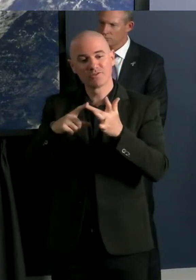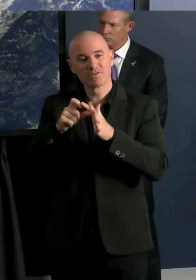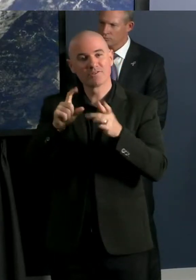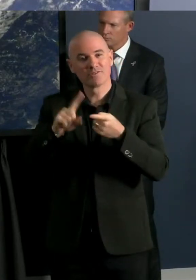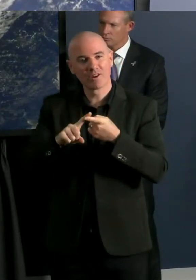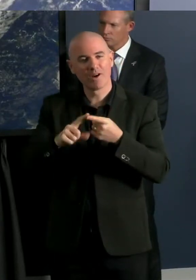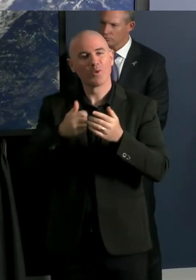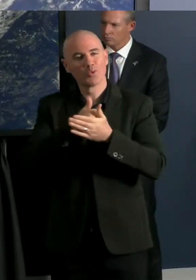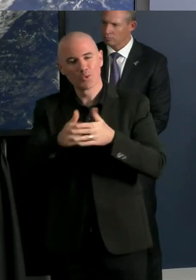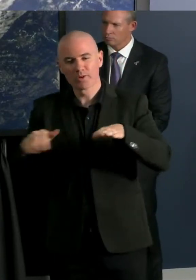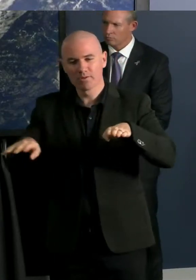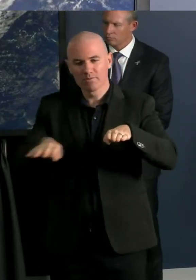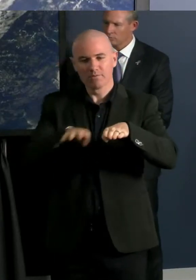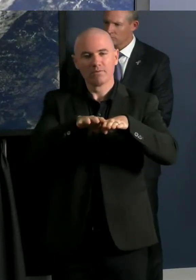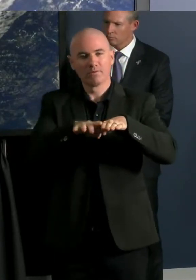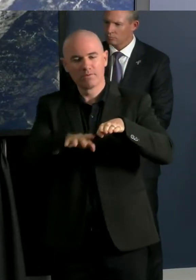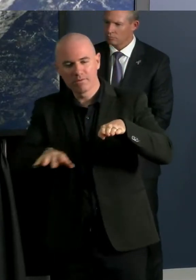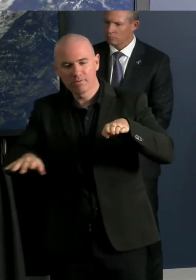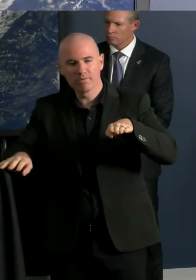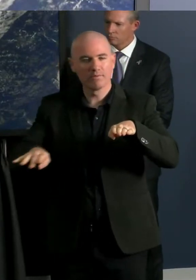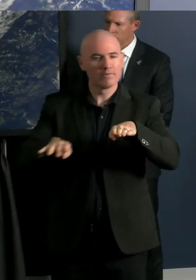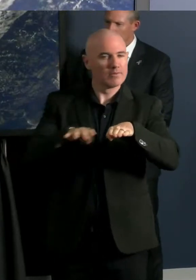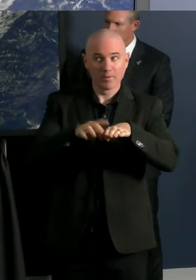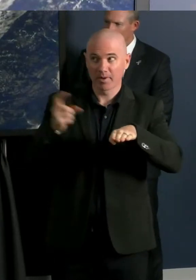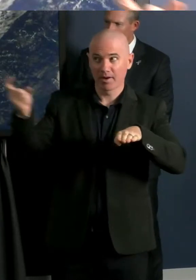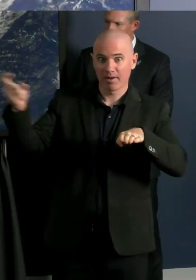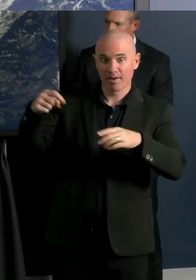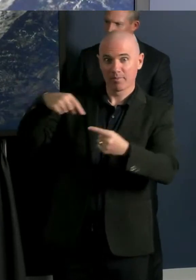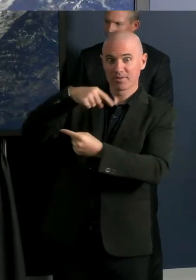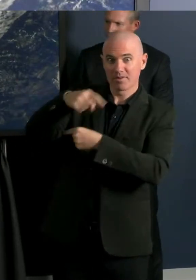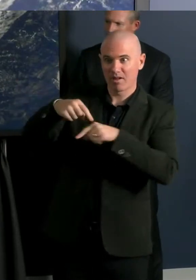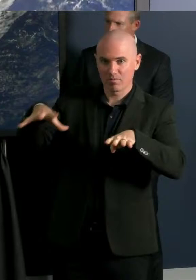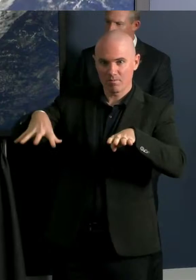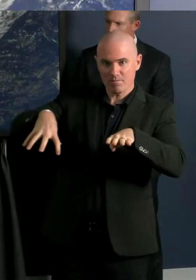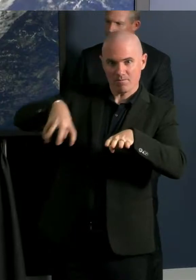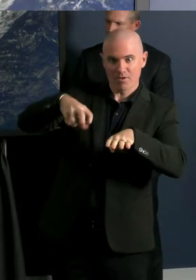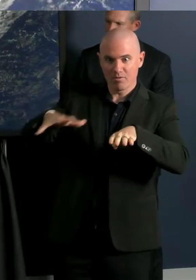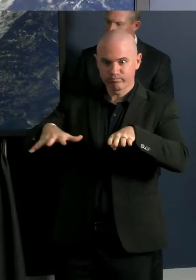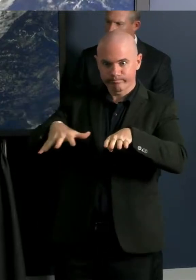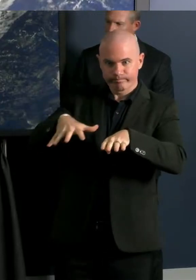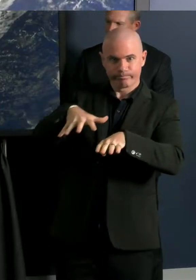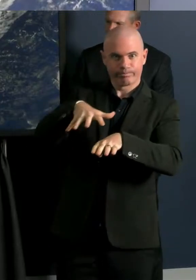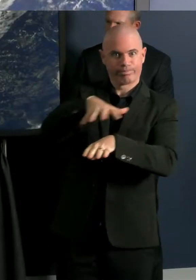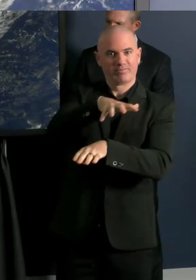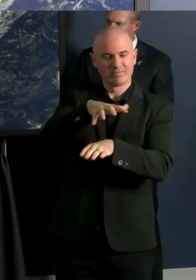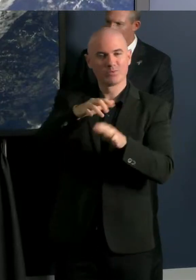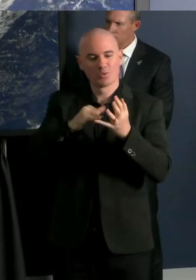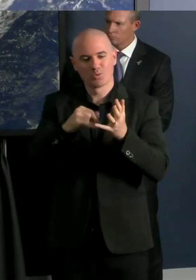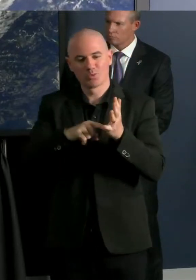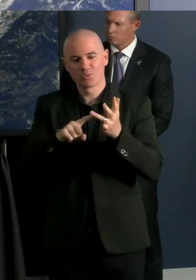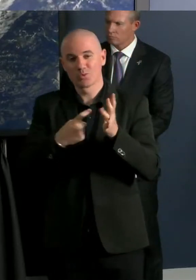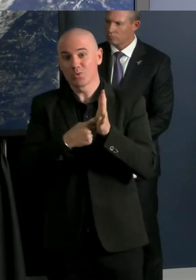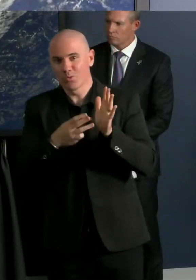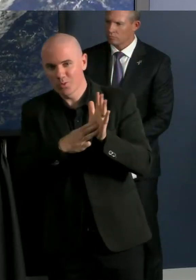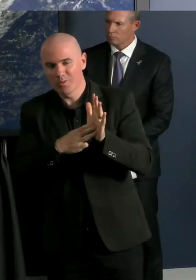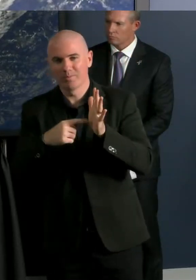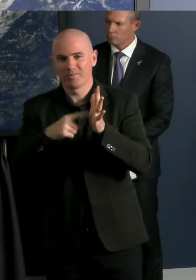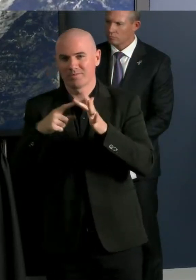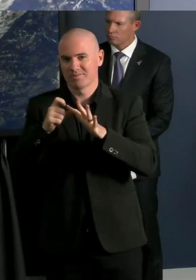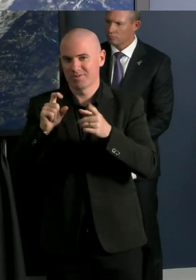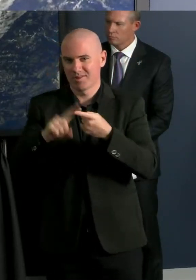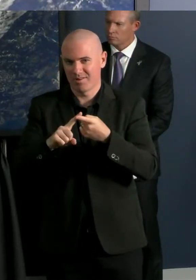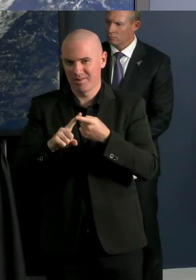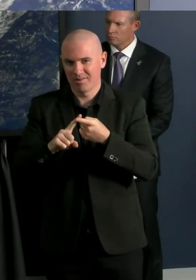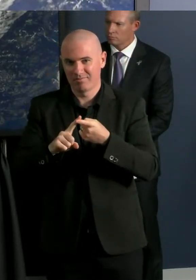Cyclone Jasper approaching that coast. So the areas vulnerable to storm tide are really those low-lying areas that